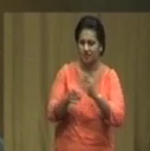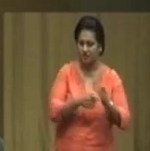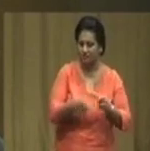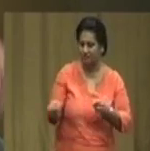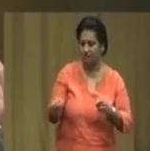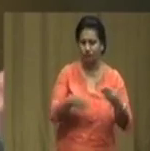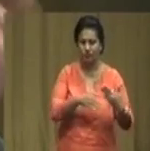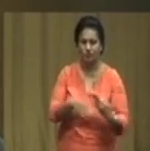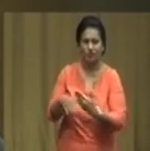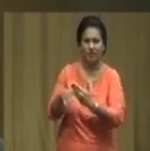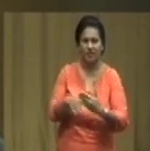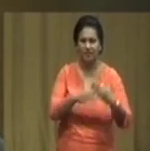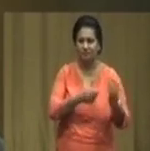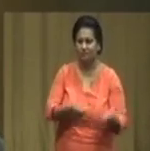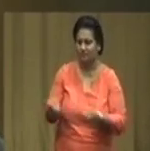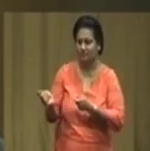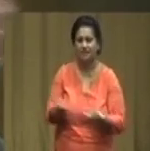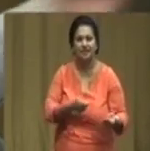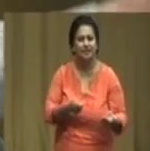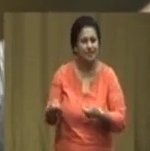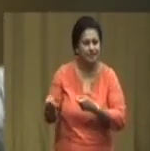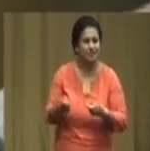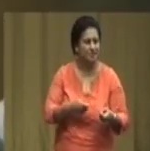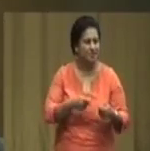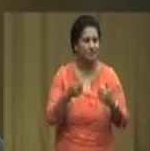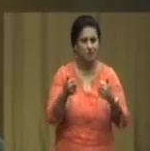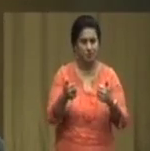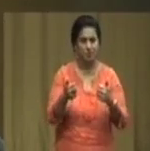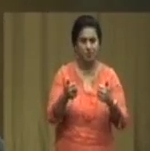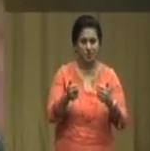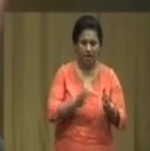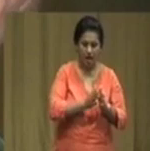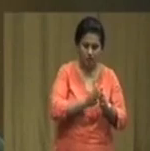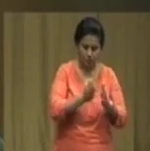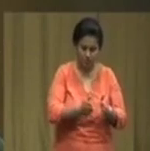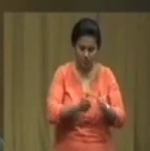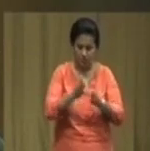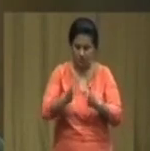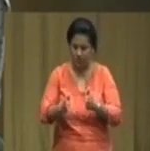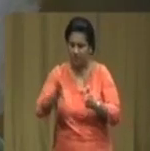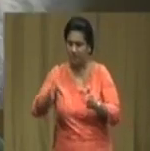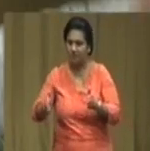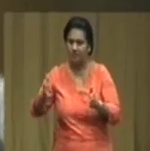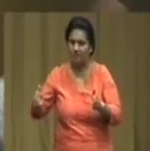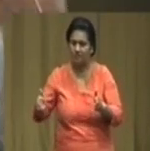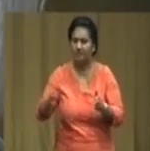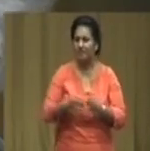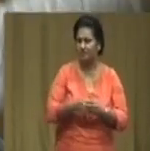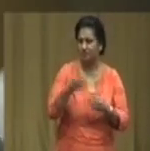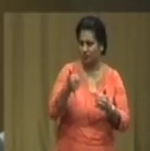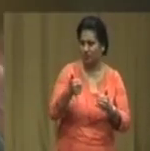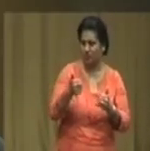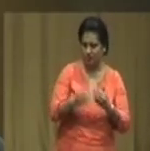I think that's an important lesson for all of us that have to work in the trenches of OER rather than use an approach that is adding time